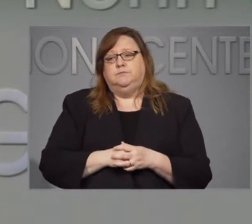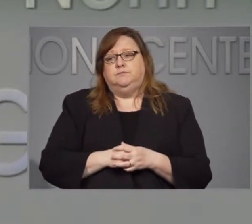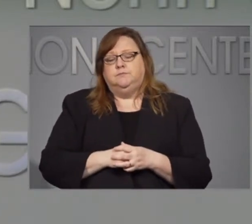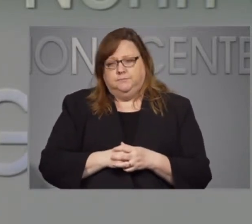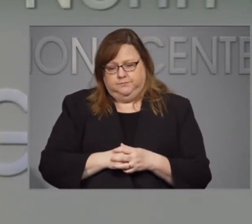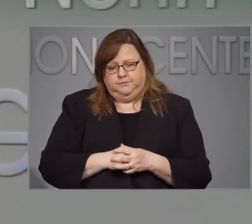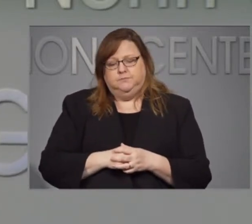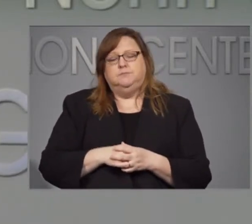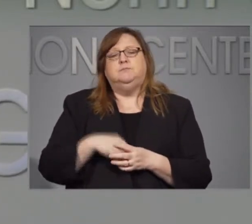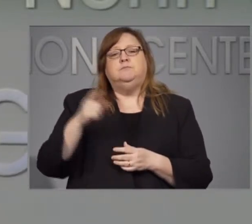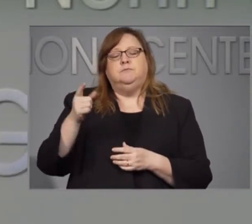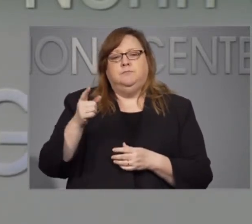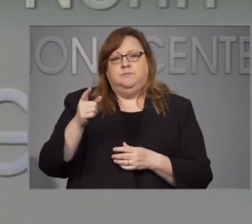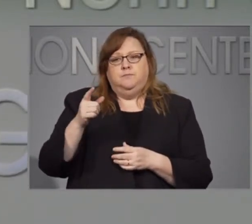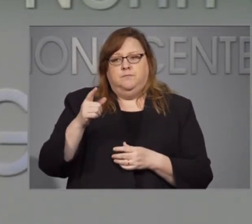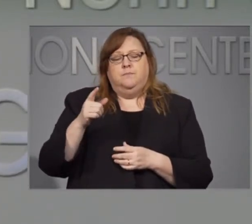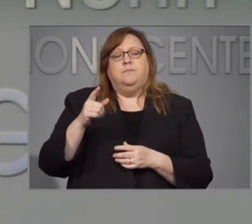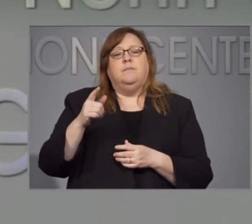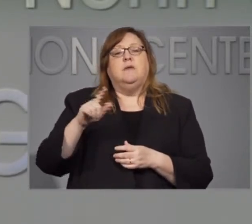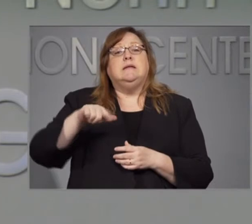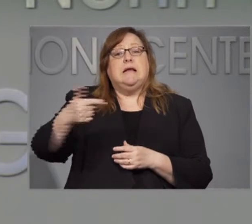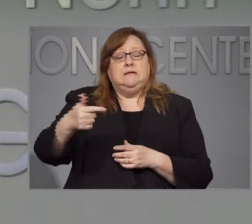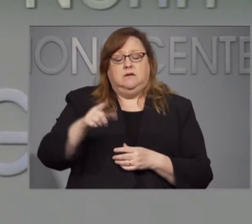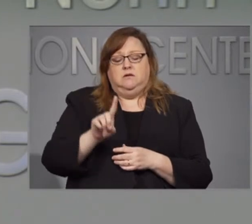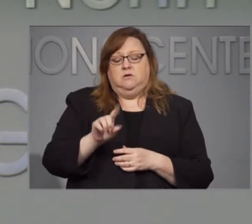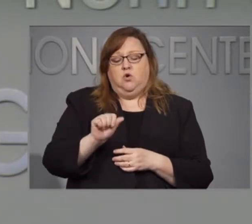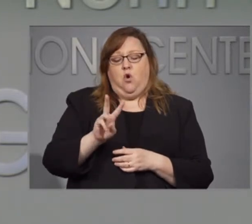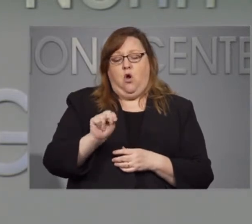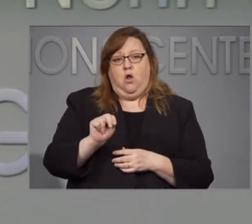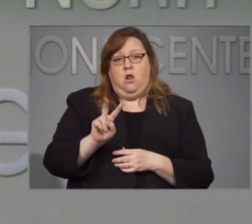Our next question is from Dawn Vaughn with the News and Observer.